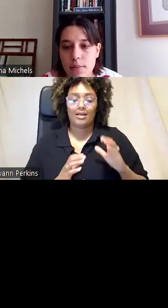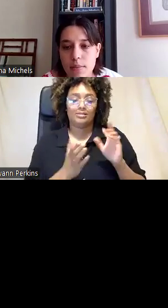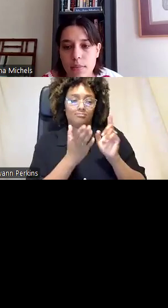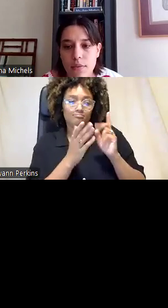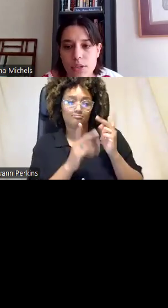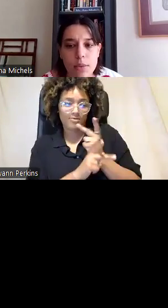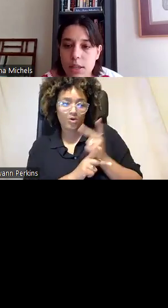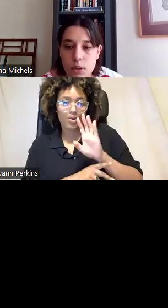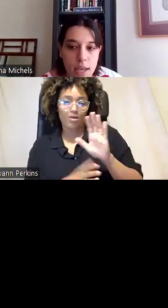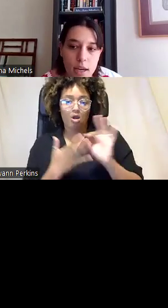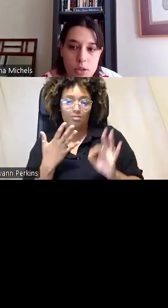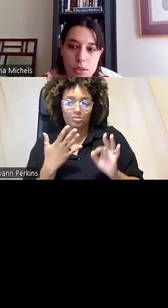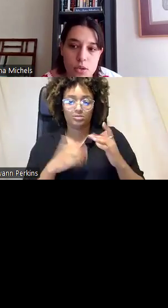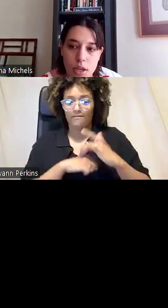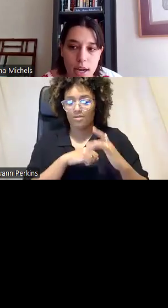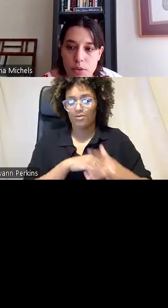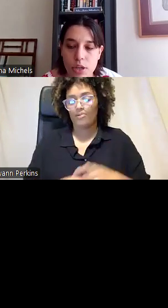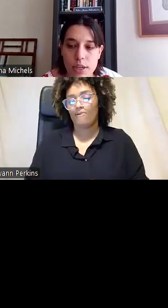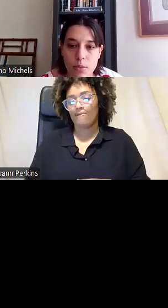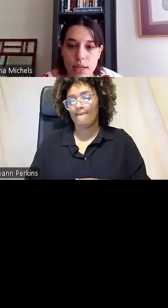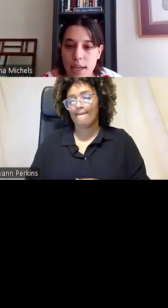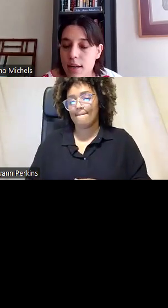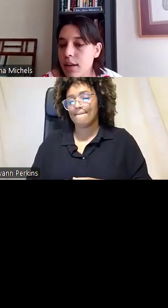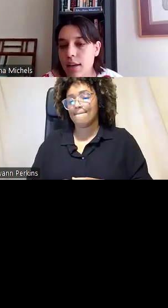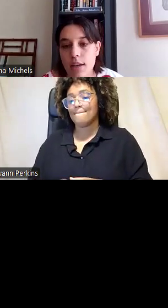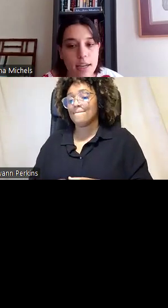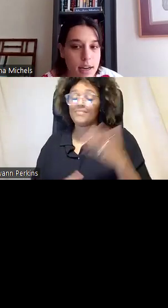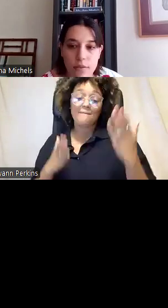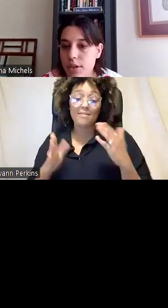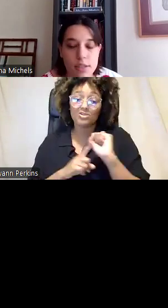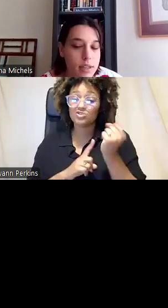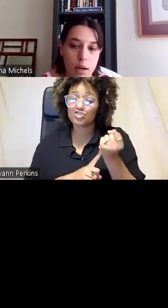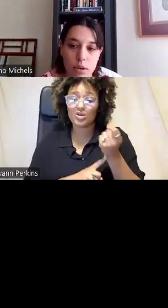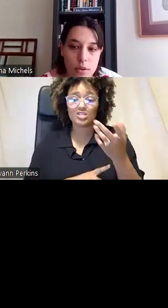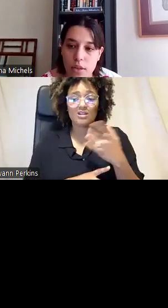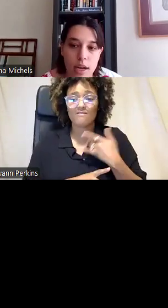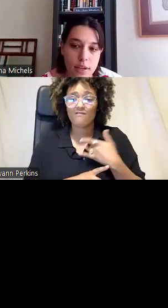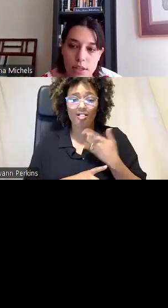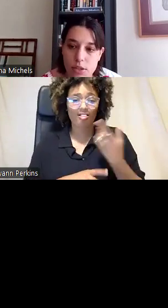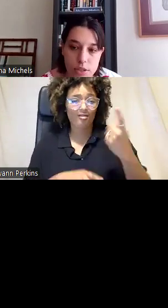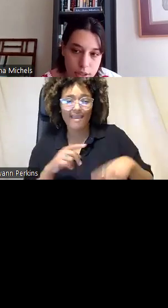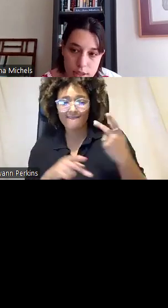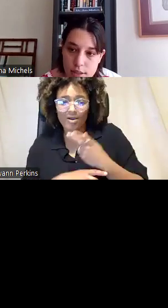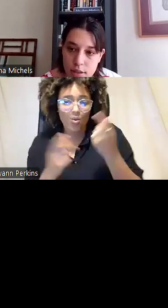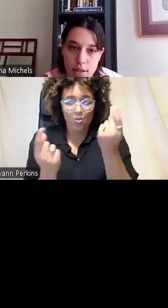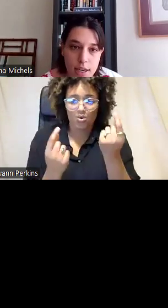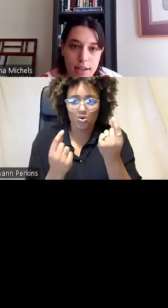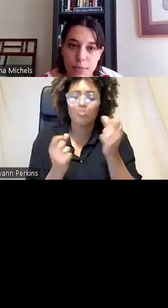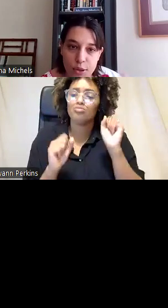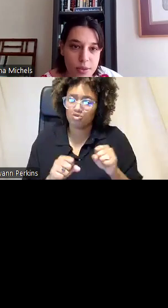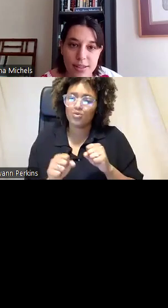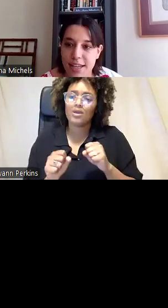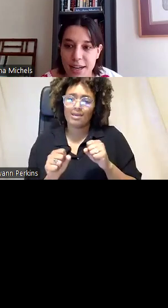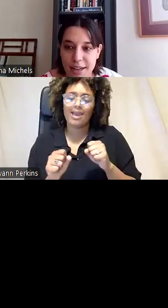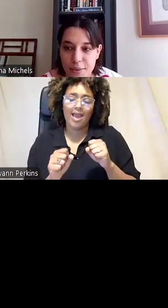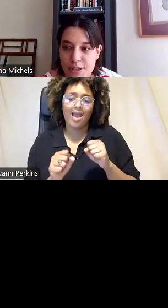Additionally, if there's something that you can't come to a solution on how to address or mitigate, it never hurts to collaborate with other advocates or attorneys. And